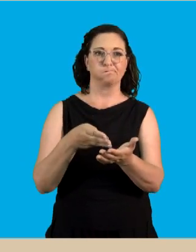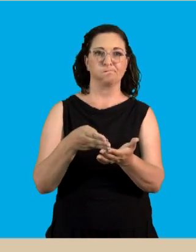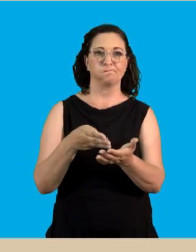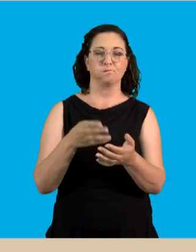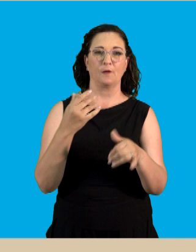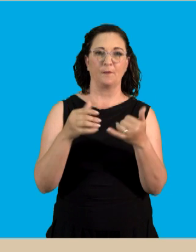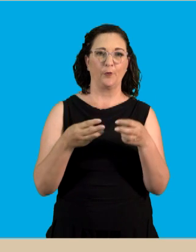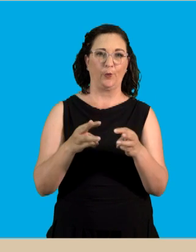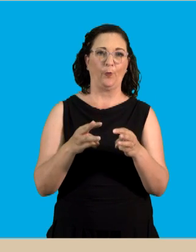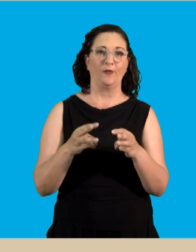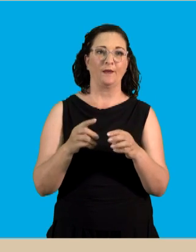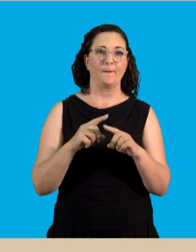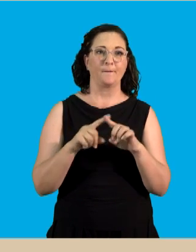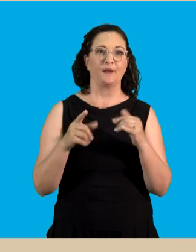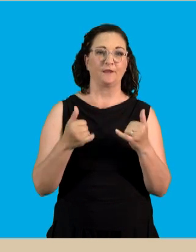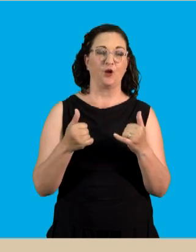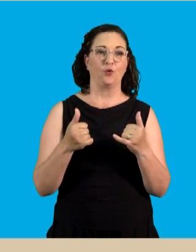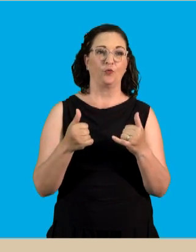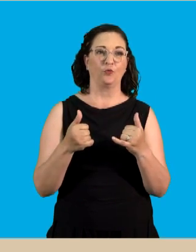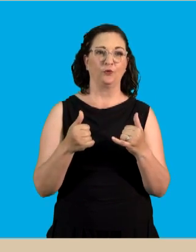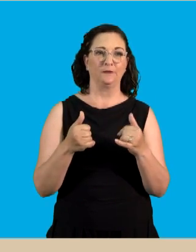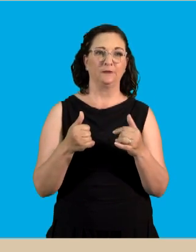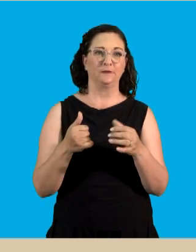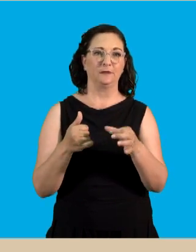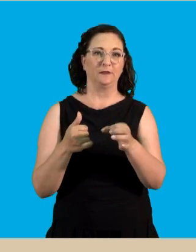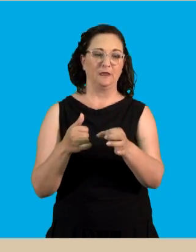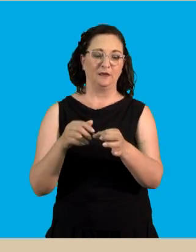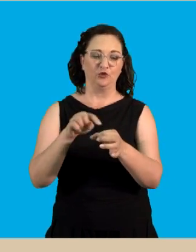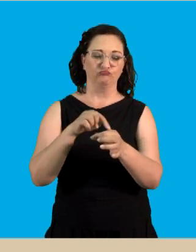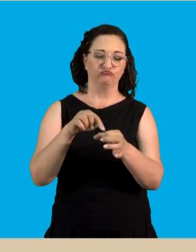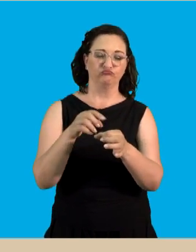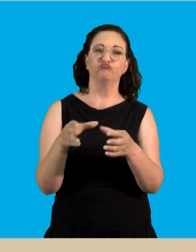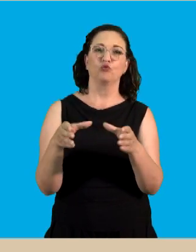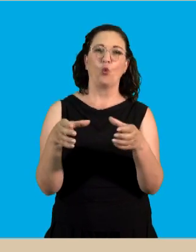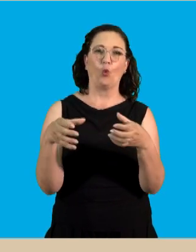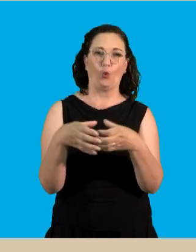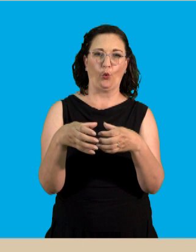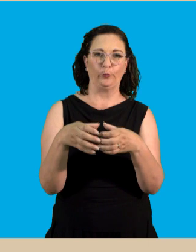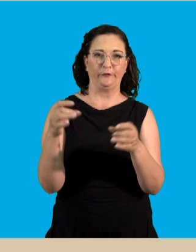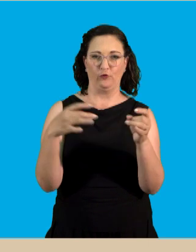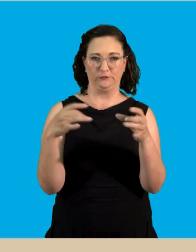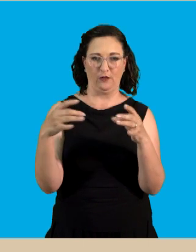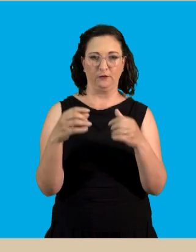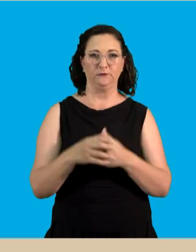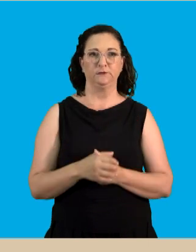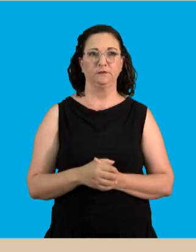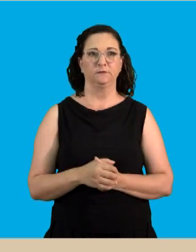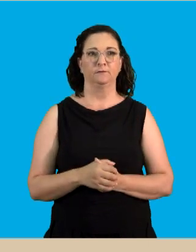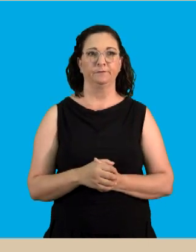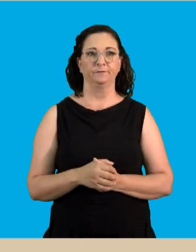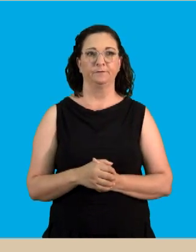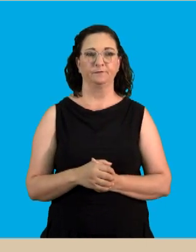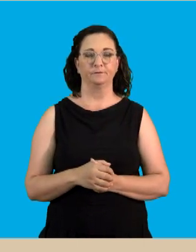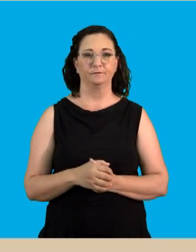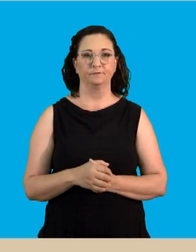Milky Way galaxy, not our solar system. Remember, a bulge, it is a tiny packed group of stars. So